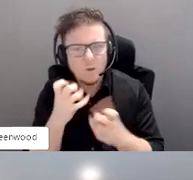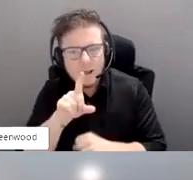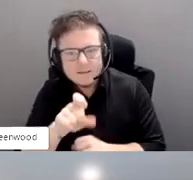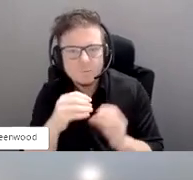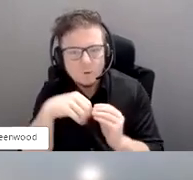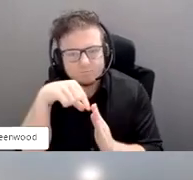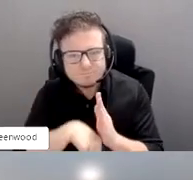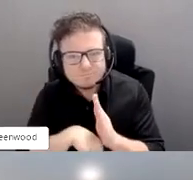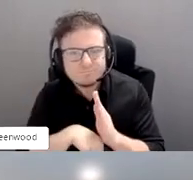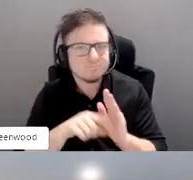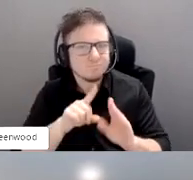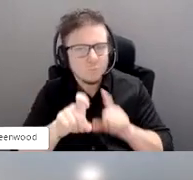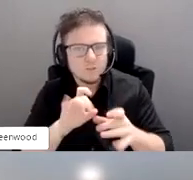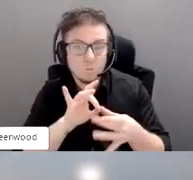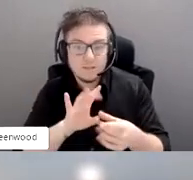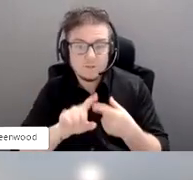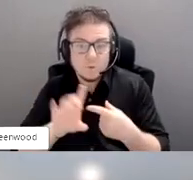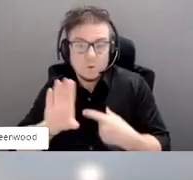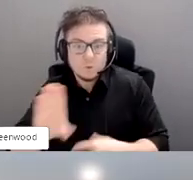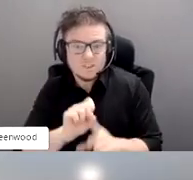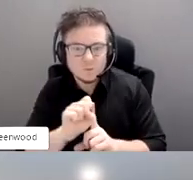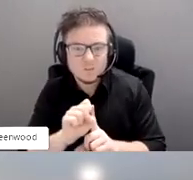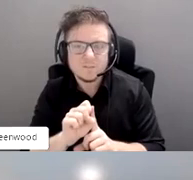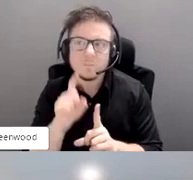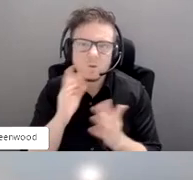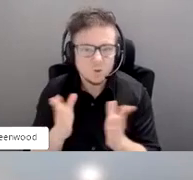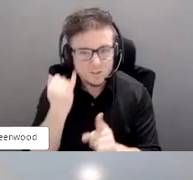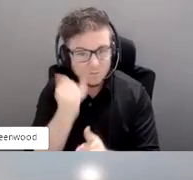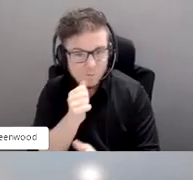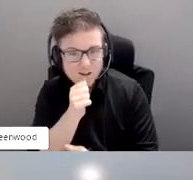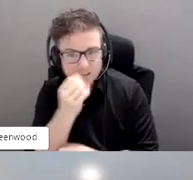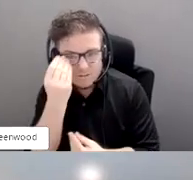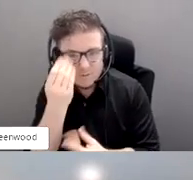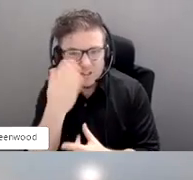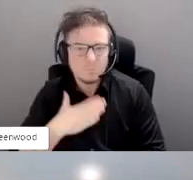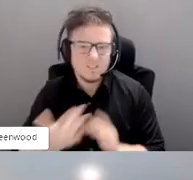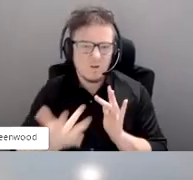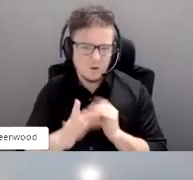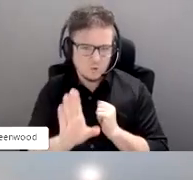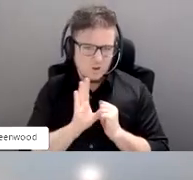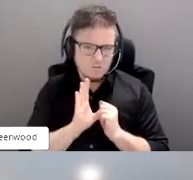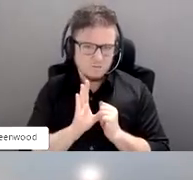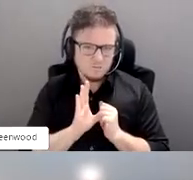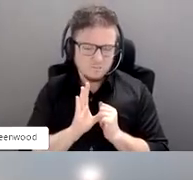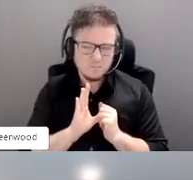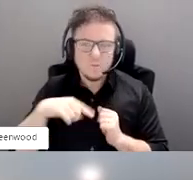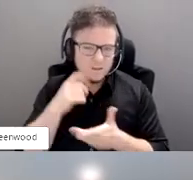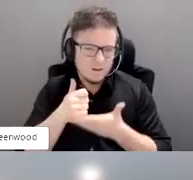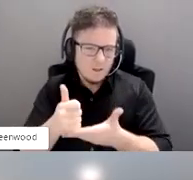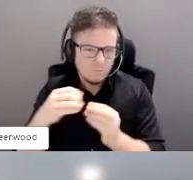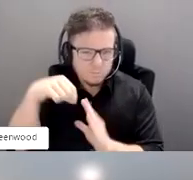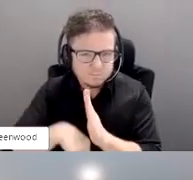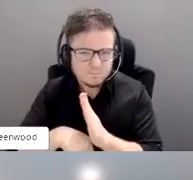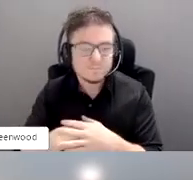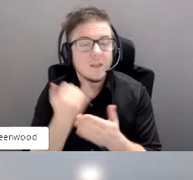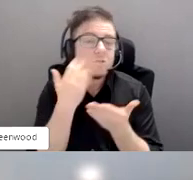about their situation. We would encourage you to reach out to us directly that we can provide further assistance. So if you have general